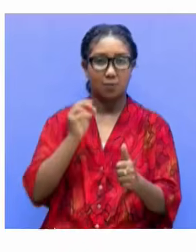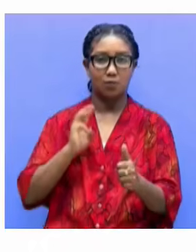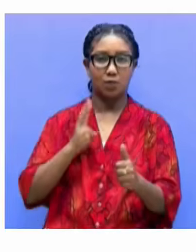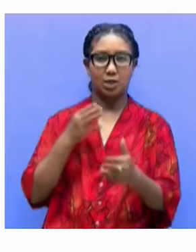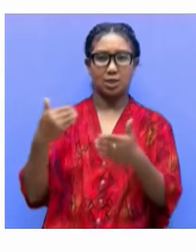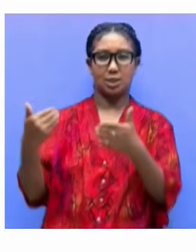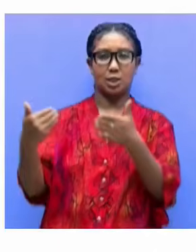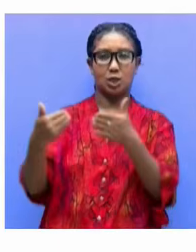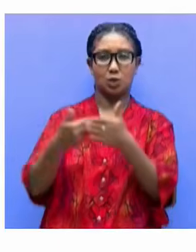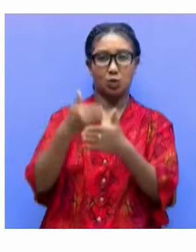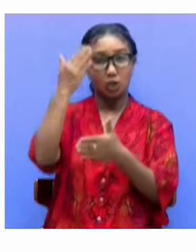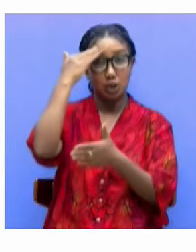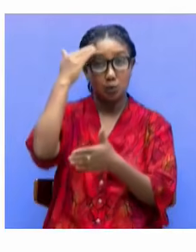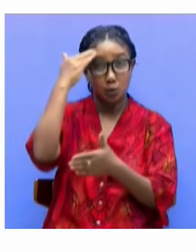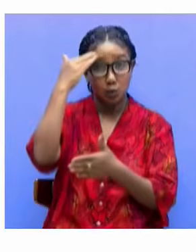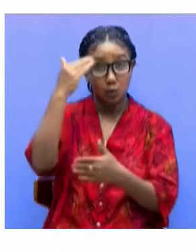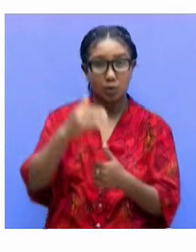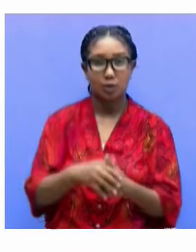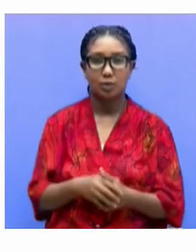knew